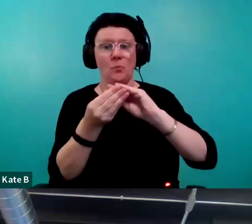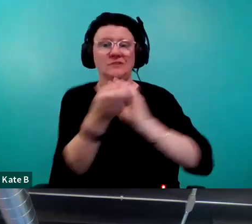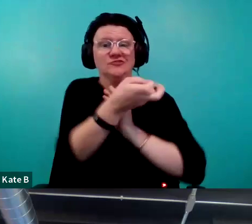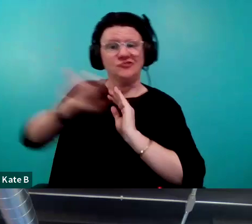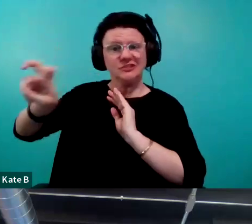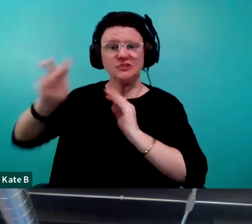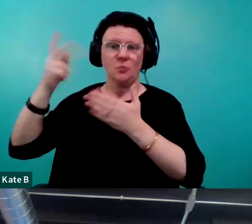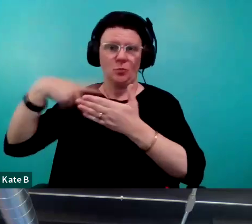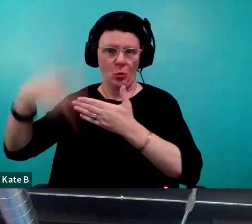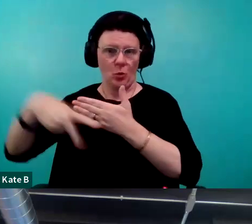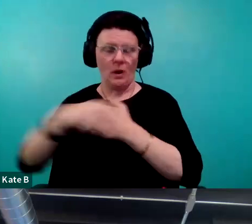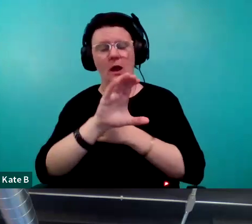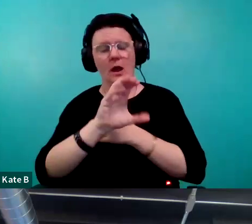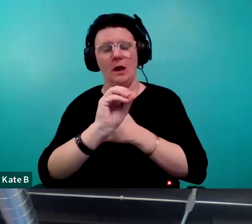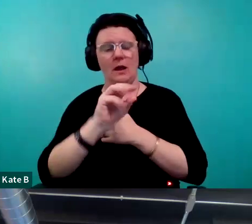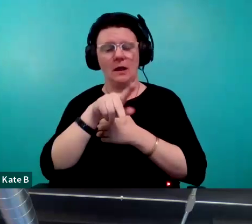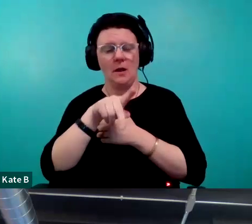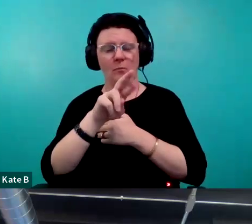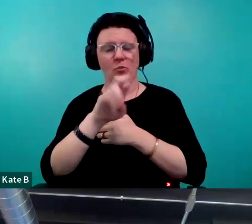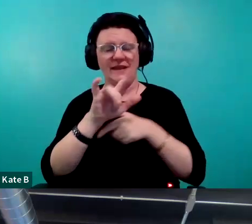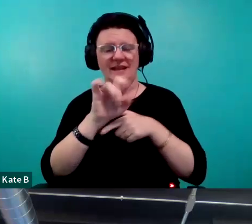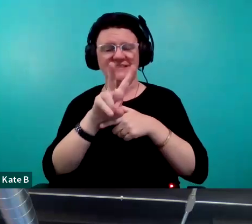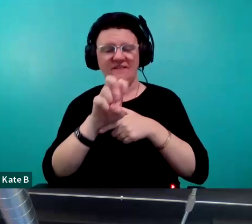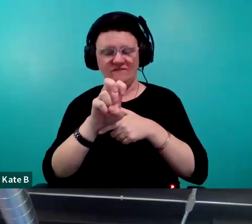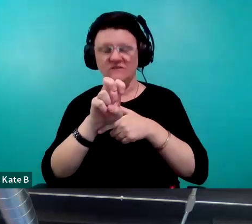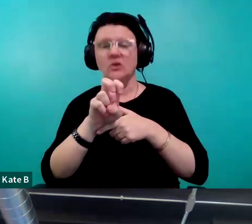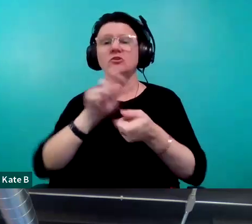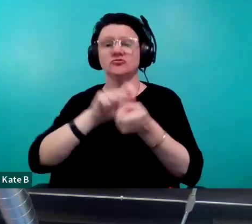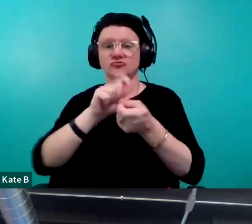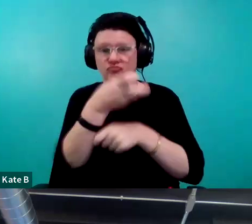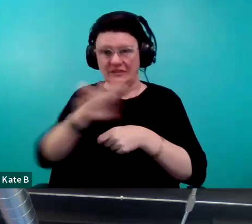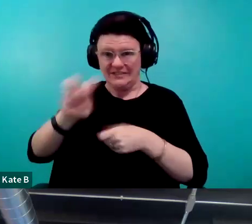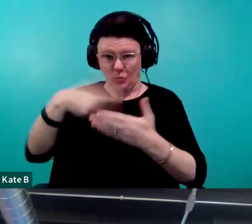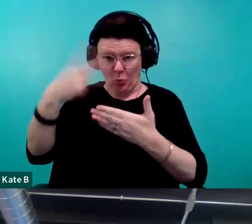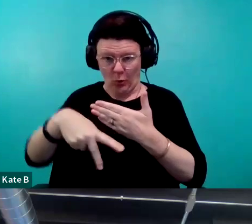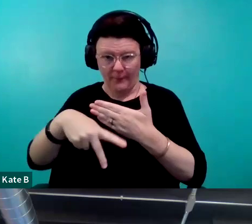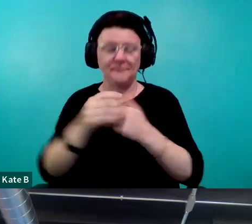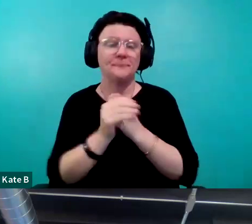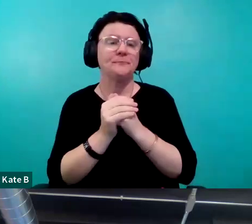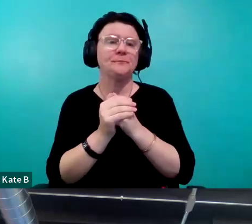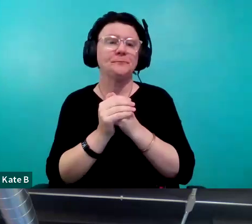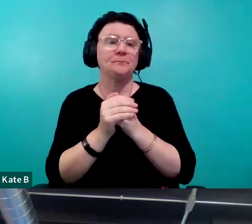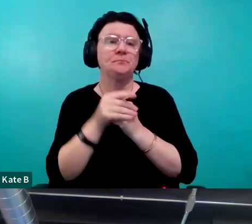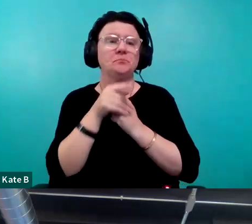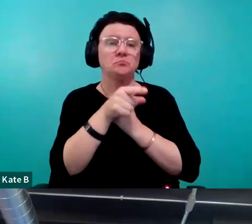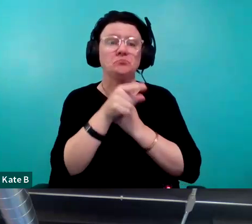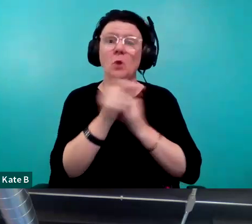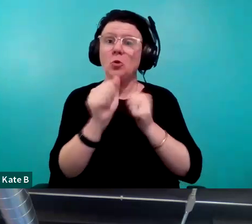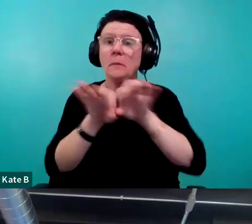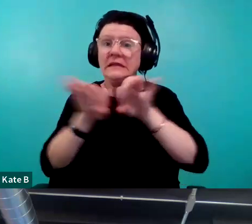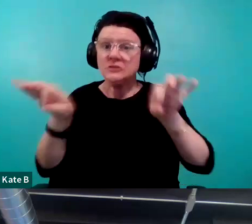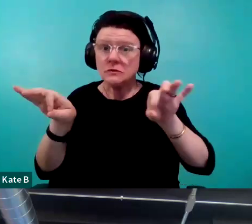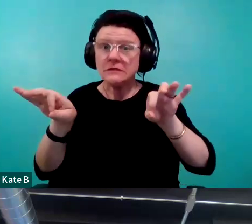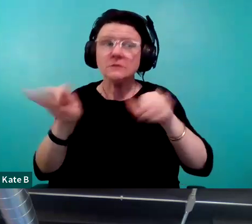programs. And to look at the key terminology here, what these programs are they can be degree programs, but